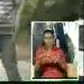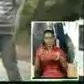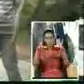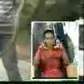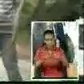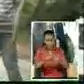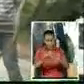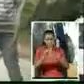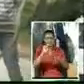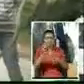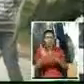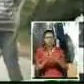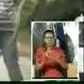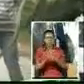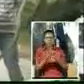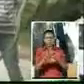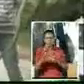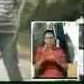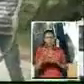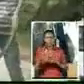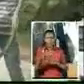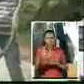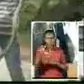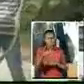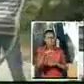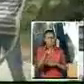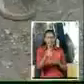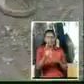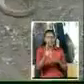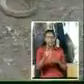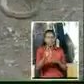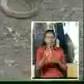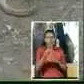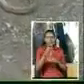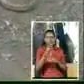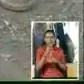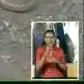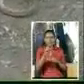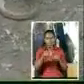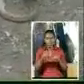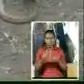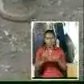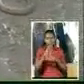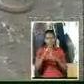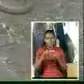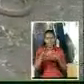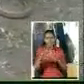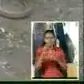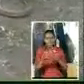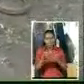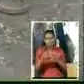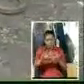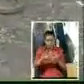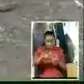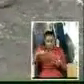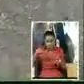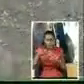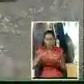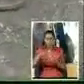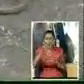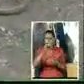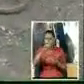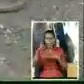the local businessman attempted to run away with the mysterious snake. After failing to remove the snake head from the beer can, Blessing is reported to